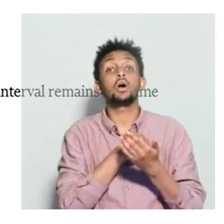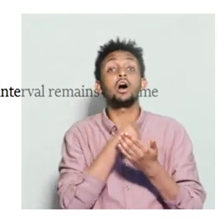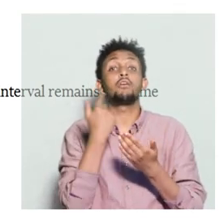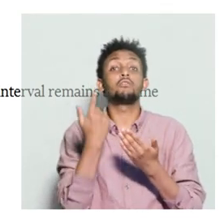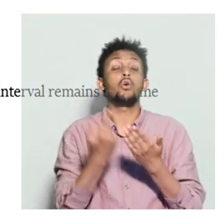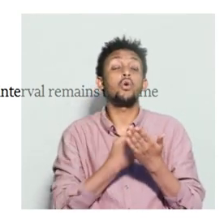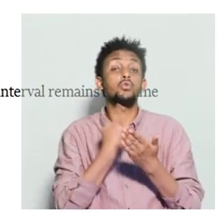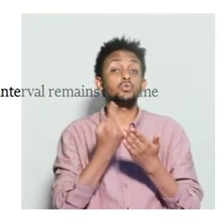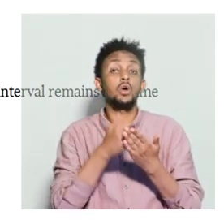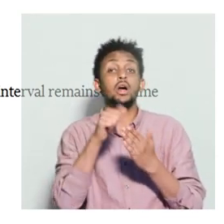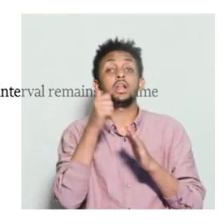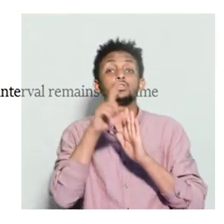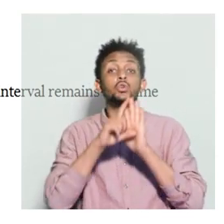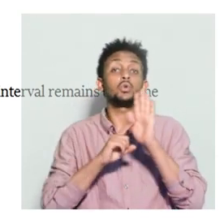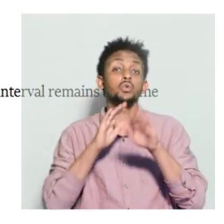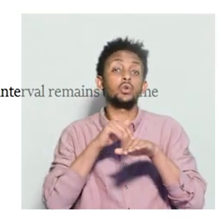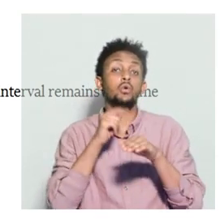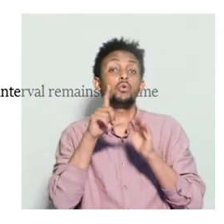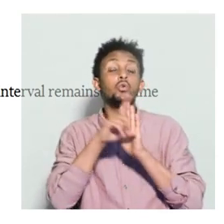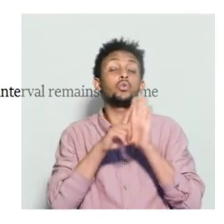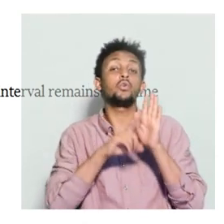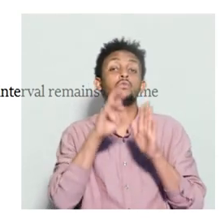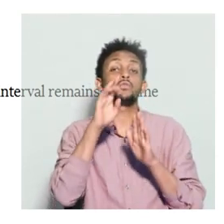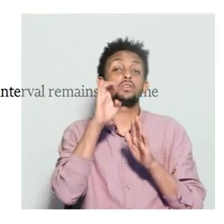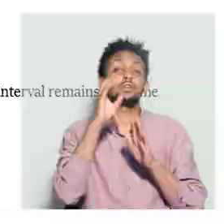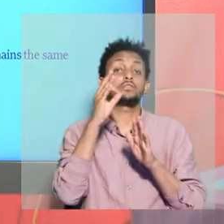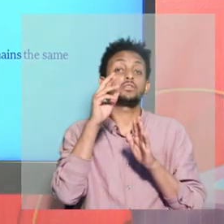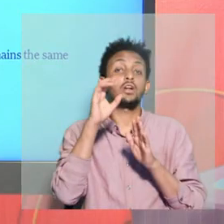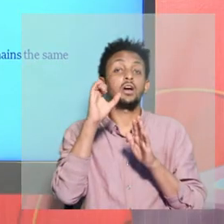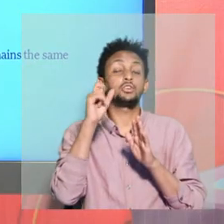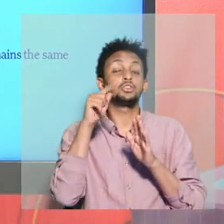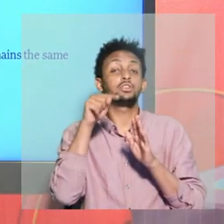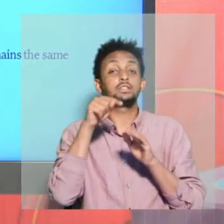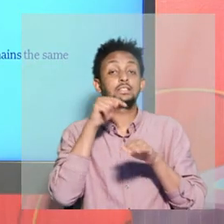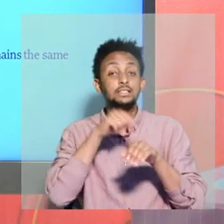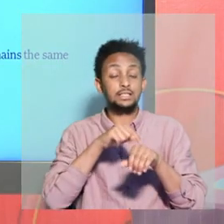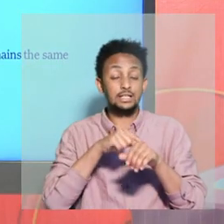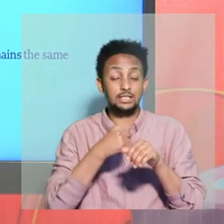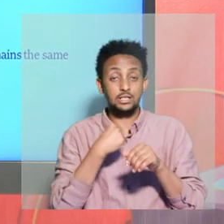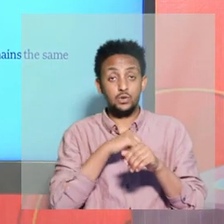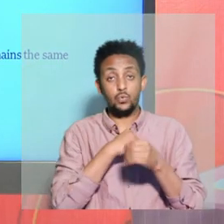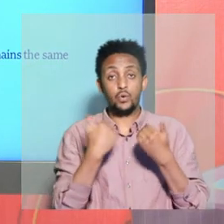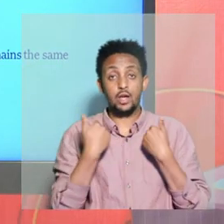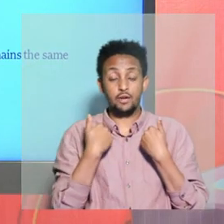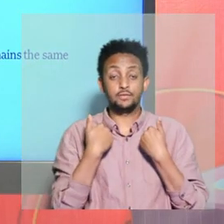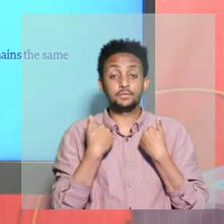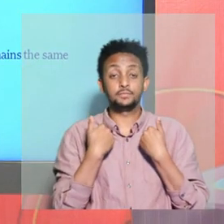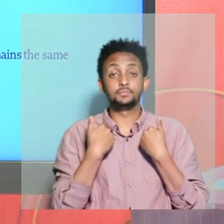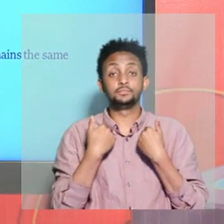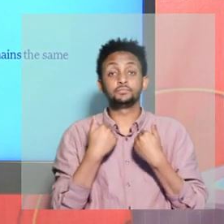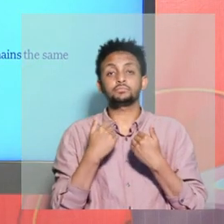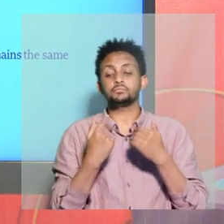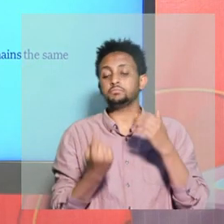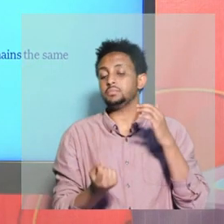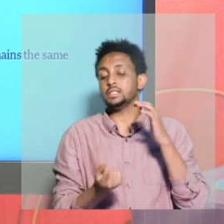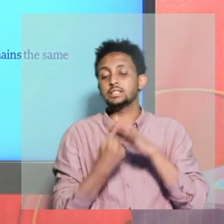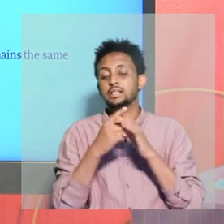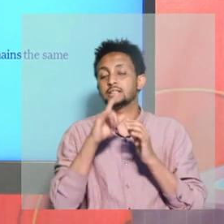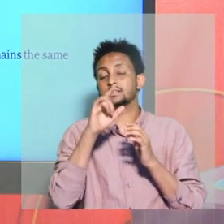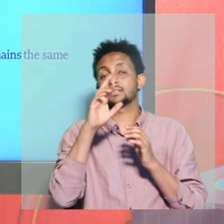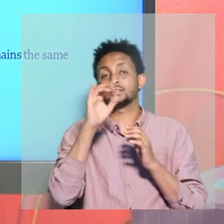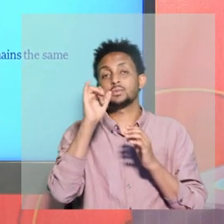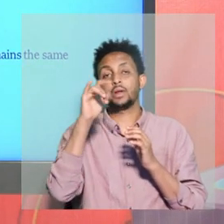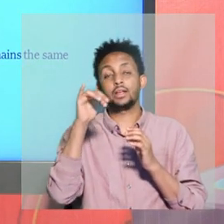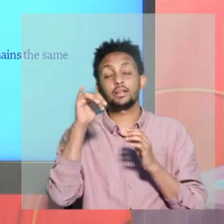also another law known to be the law of refraction. In this case, for example, if you take this incident ray and